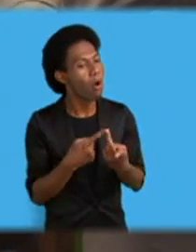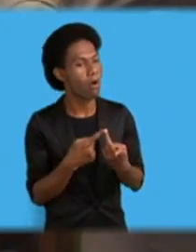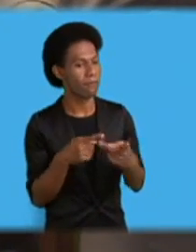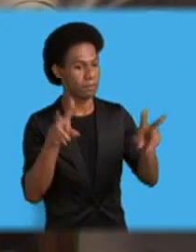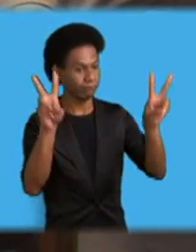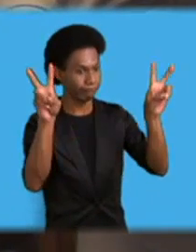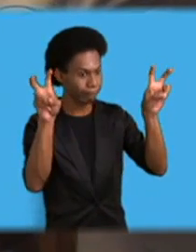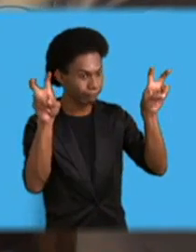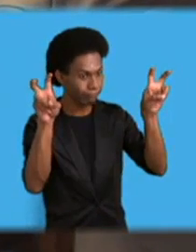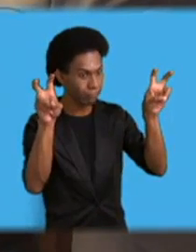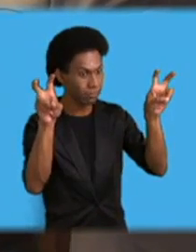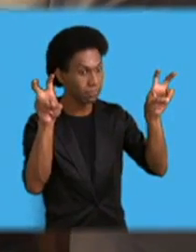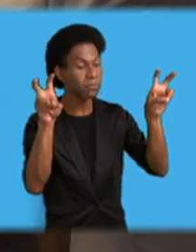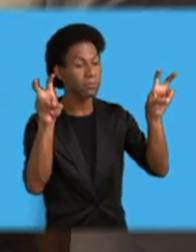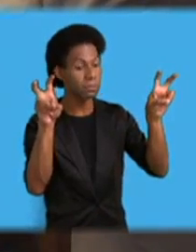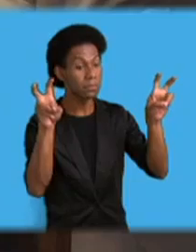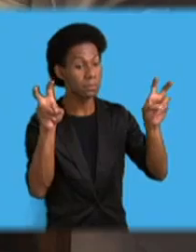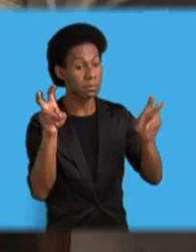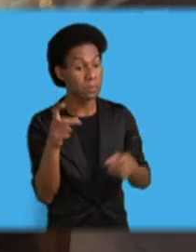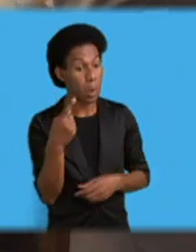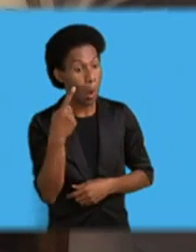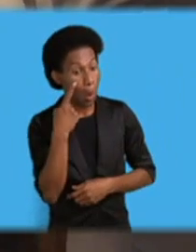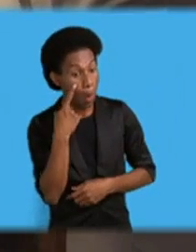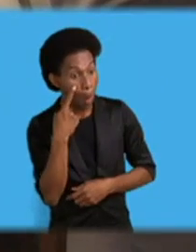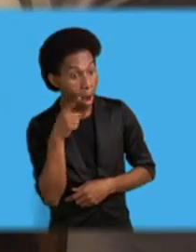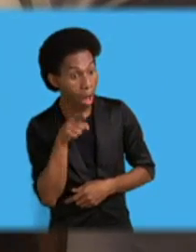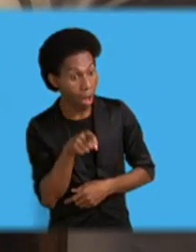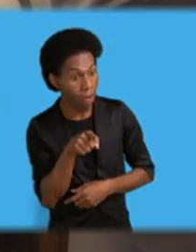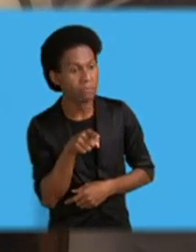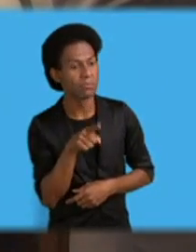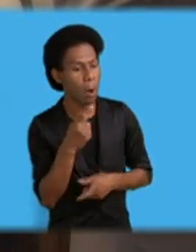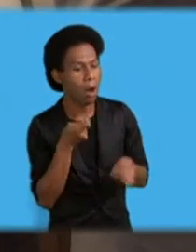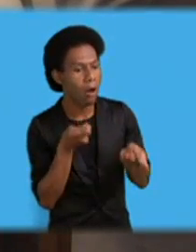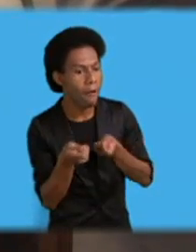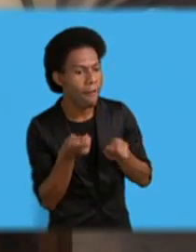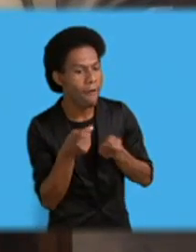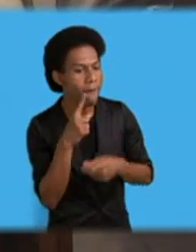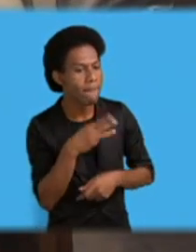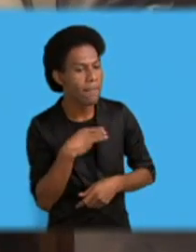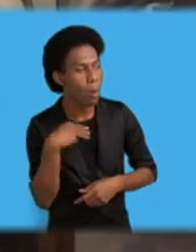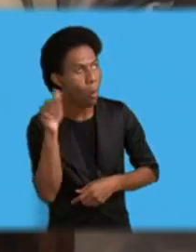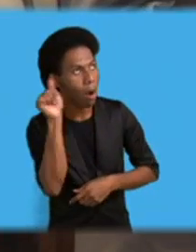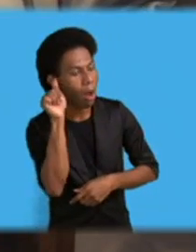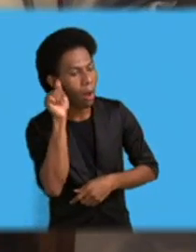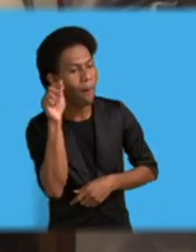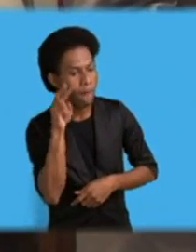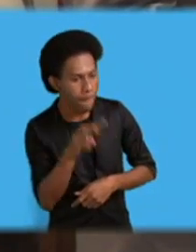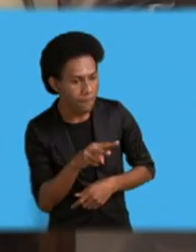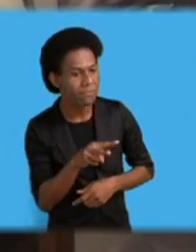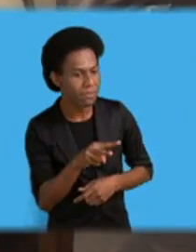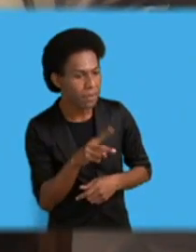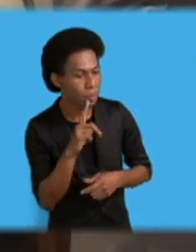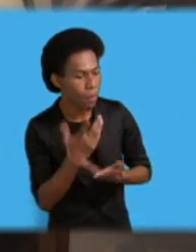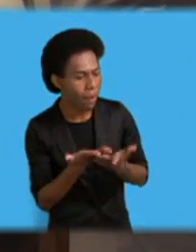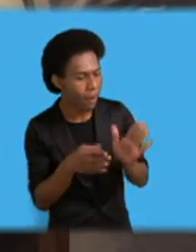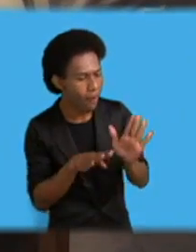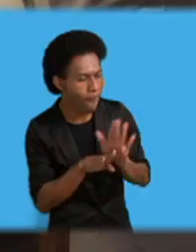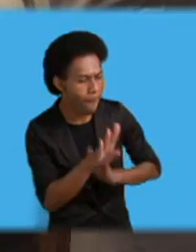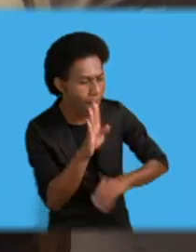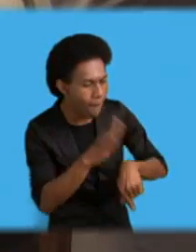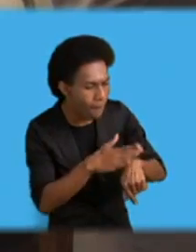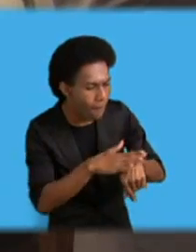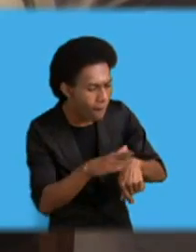sustainable forest management, my ministry is mindful of the importance of developing proper land use planning guidelines that